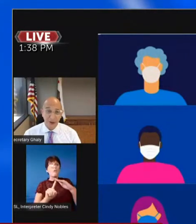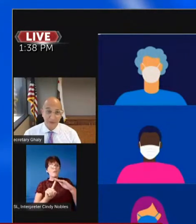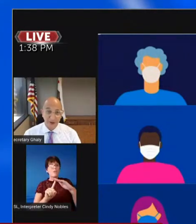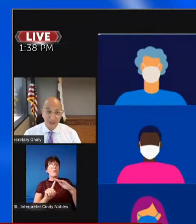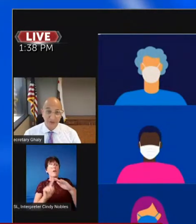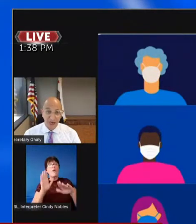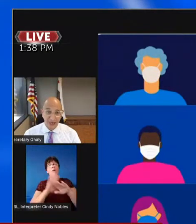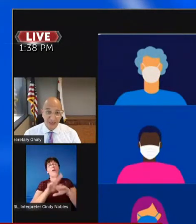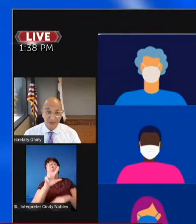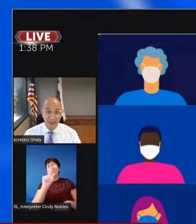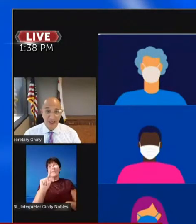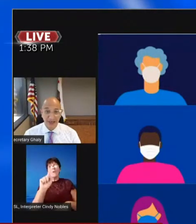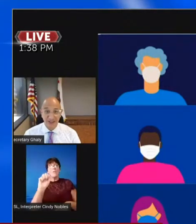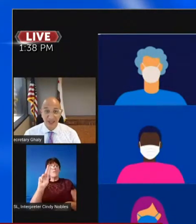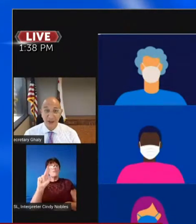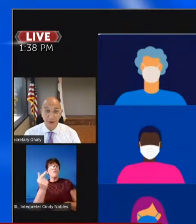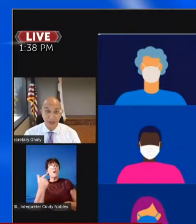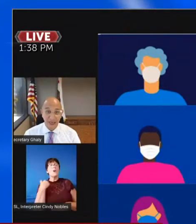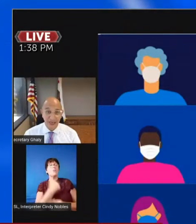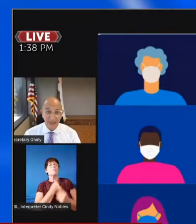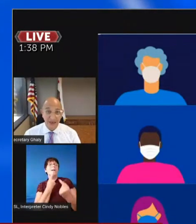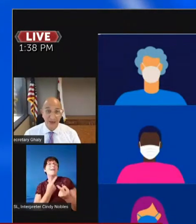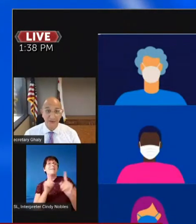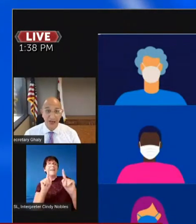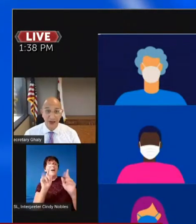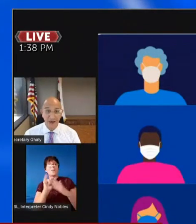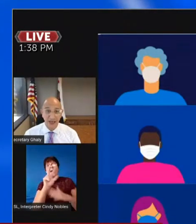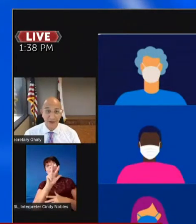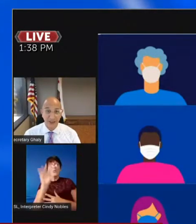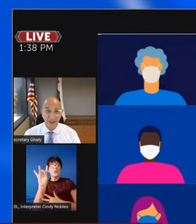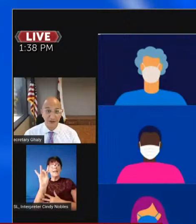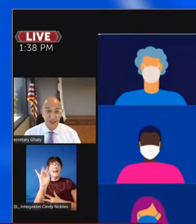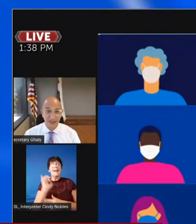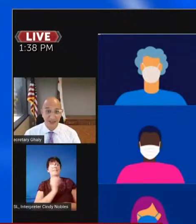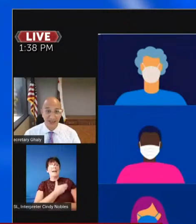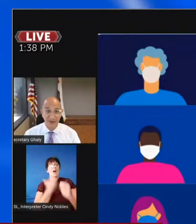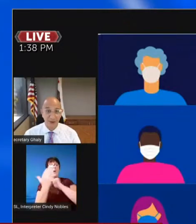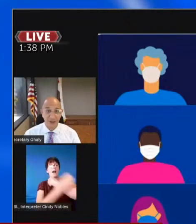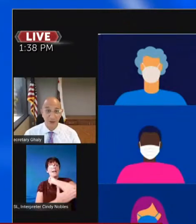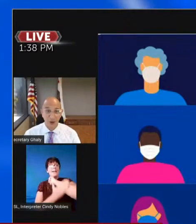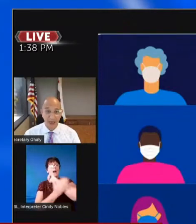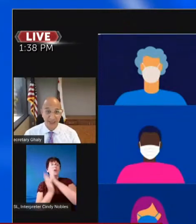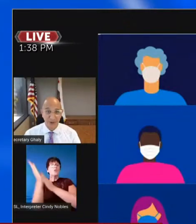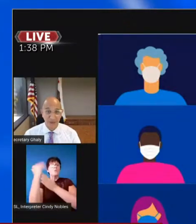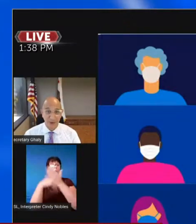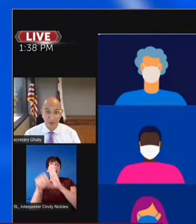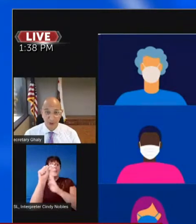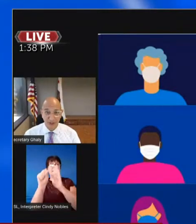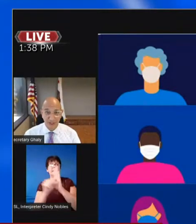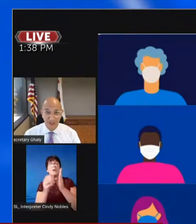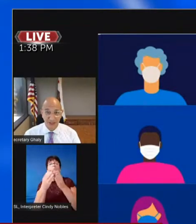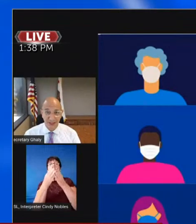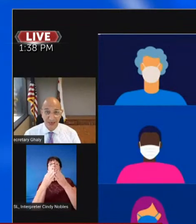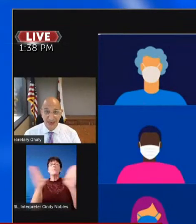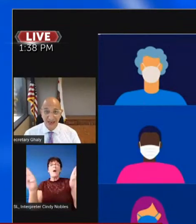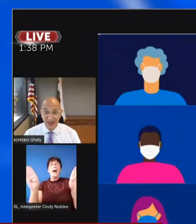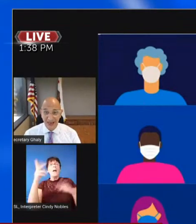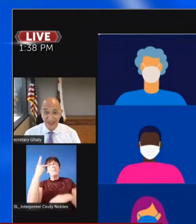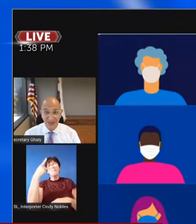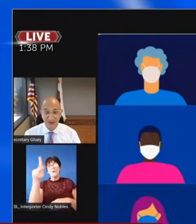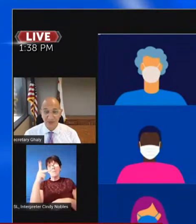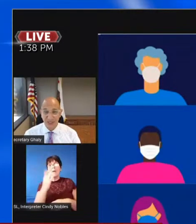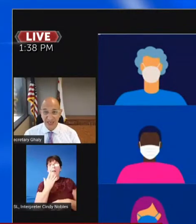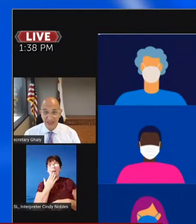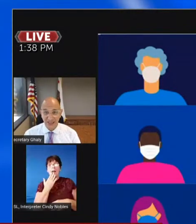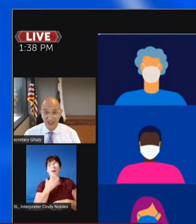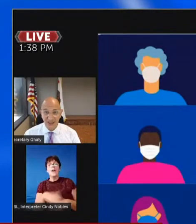the 31st of August, we announced that 38 of our counties across the state were in the widespread purple tier, 9